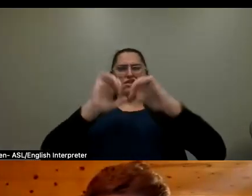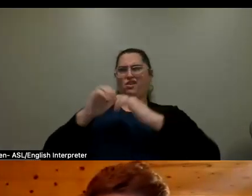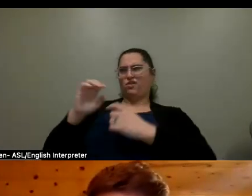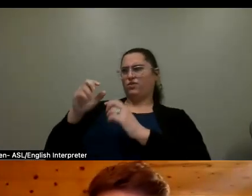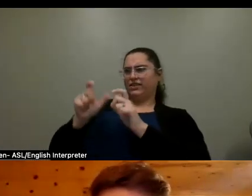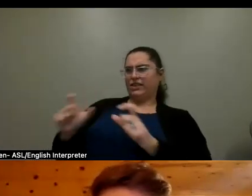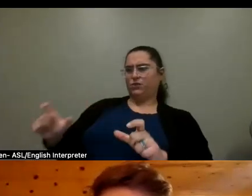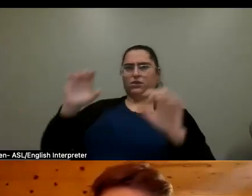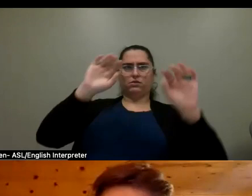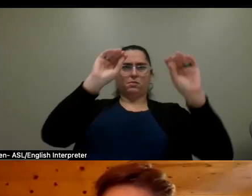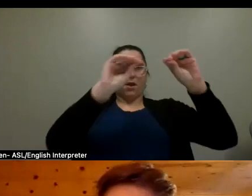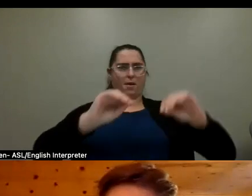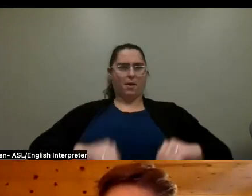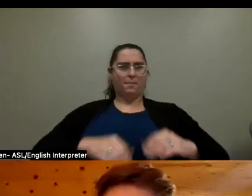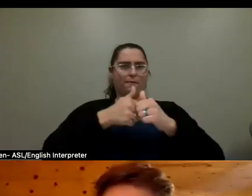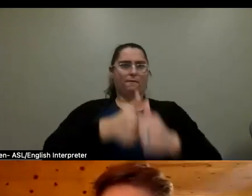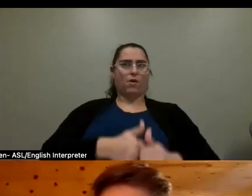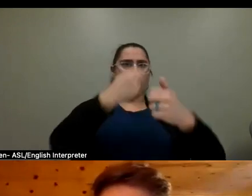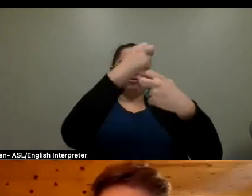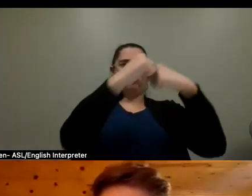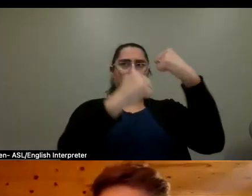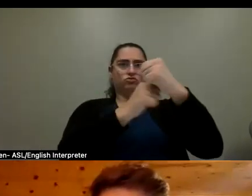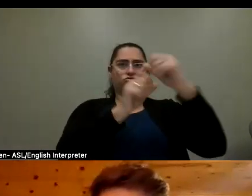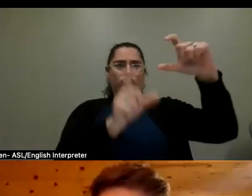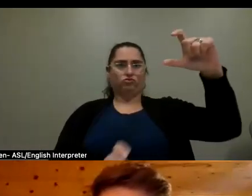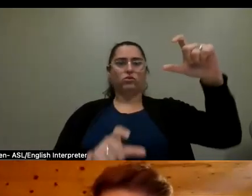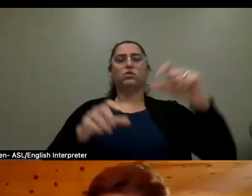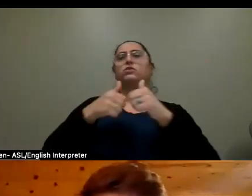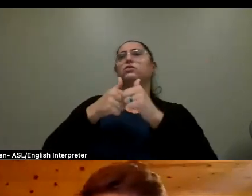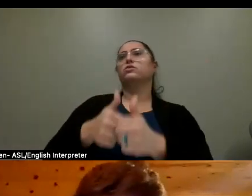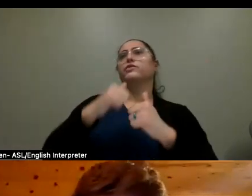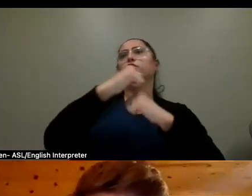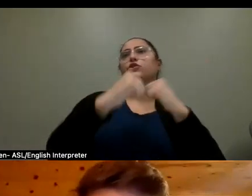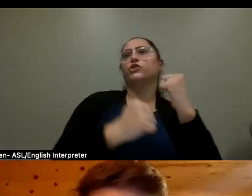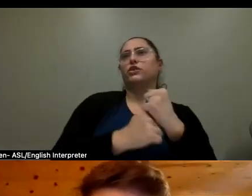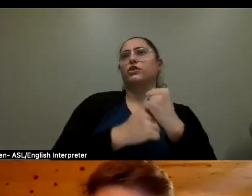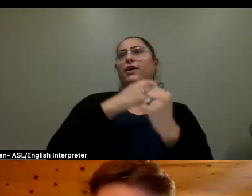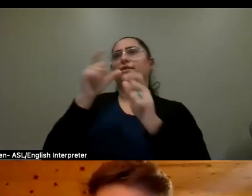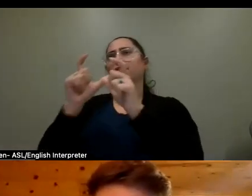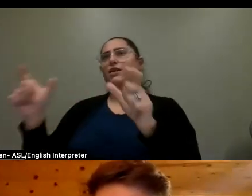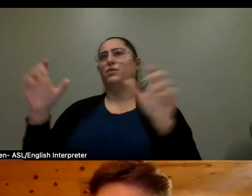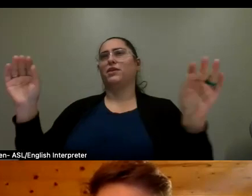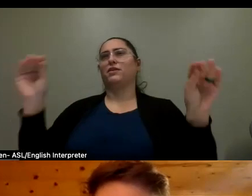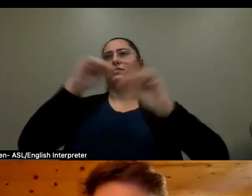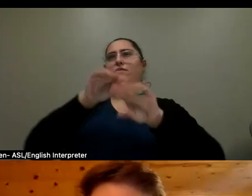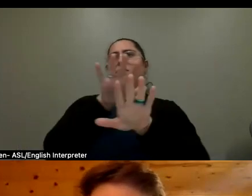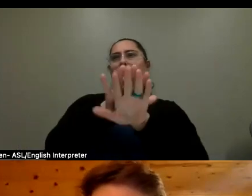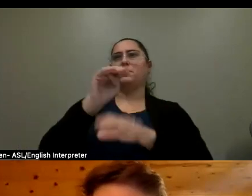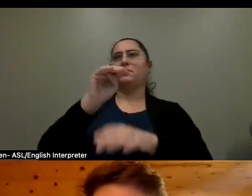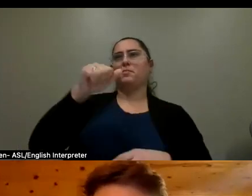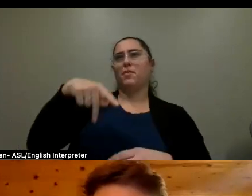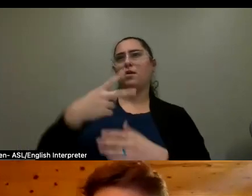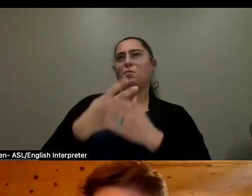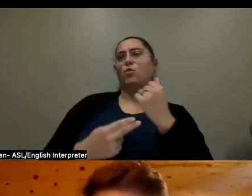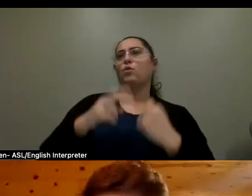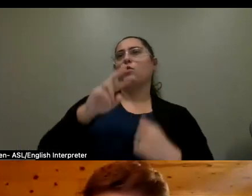sequences. So this structure to sequence and sequence to structure mapping, and we all know, heard of AlphaFold and Rosetta fold, predicting